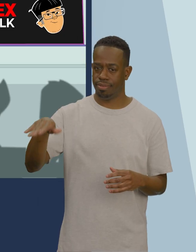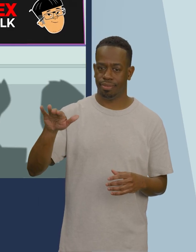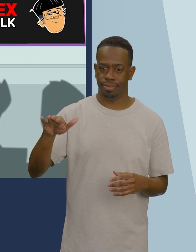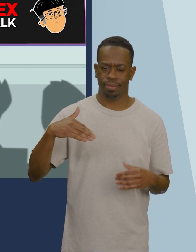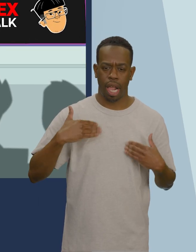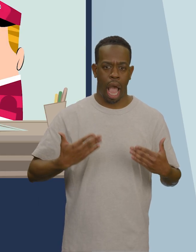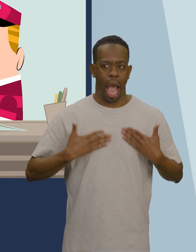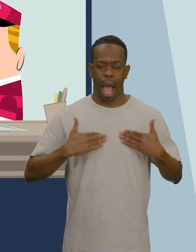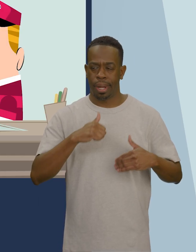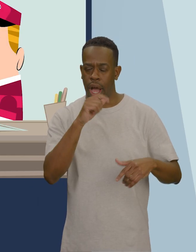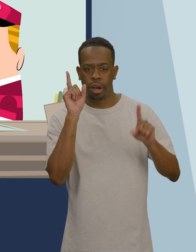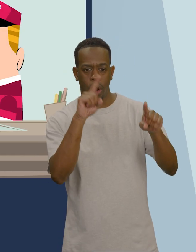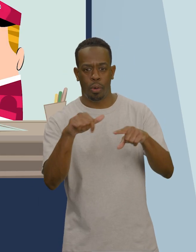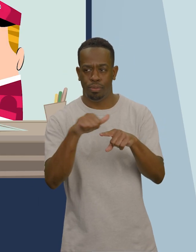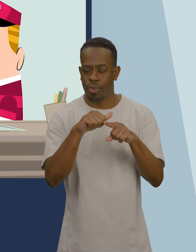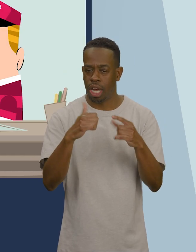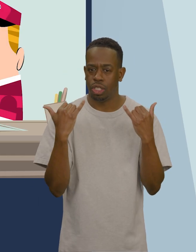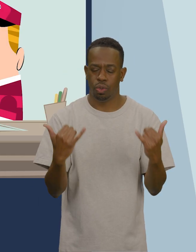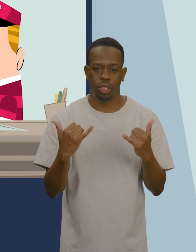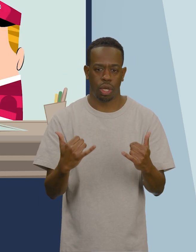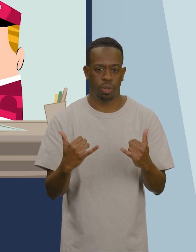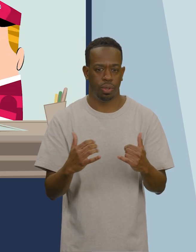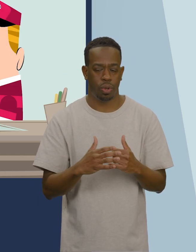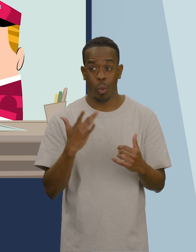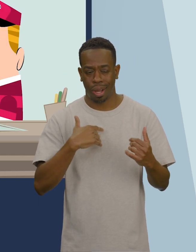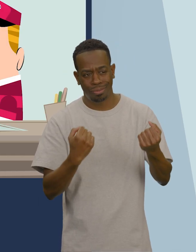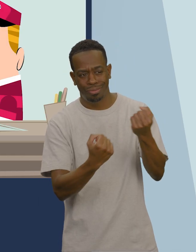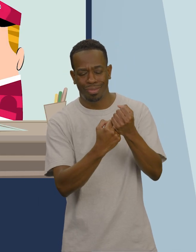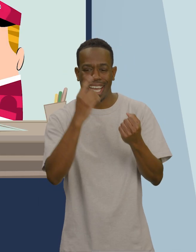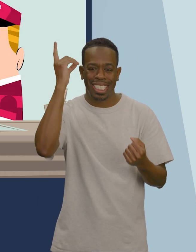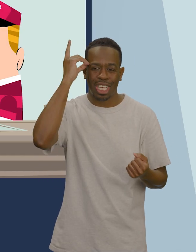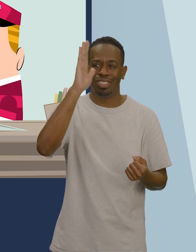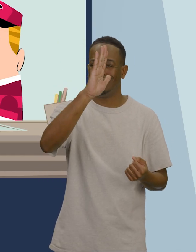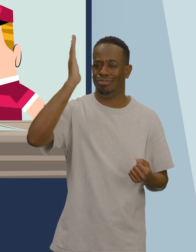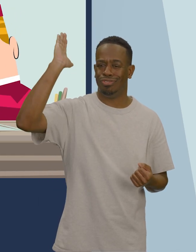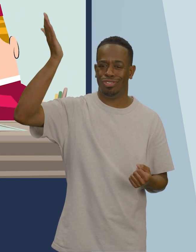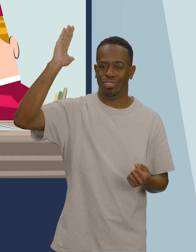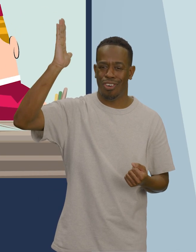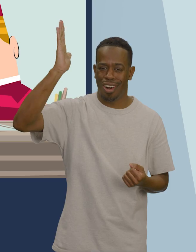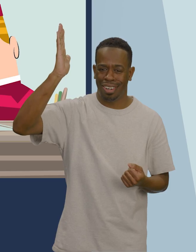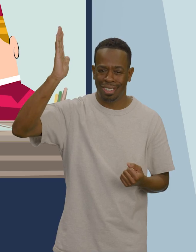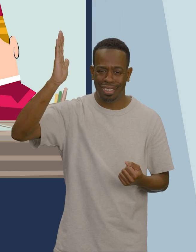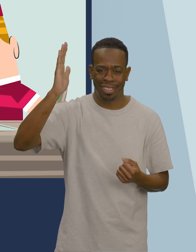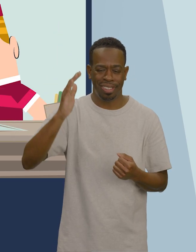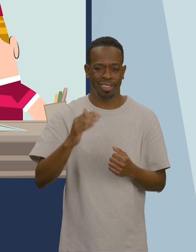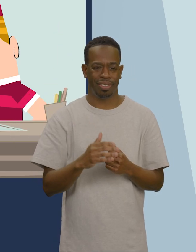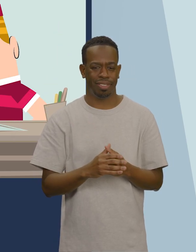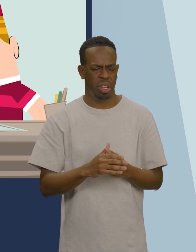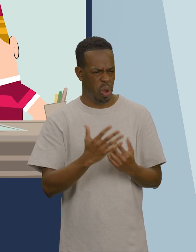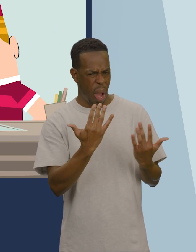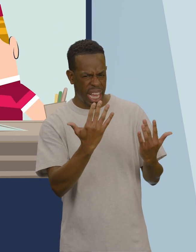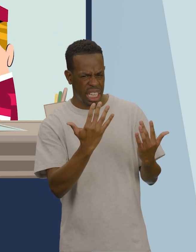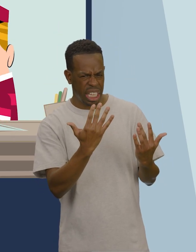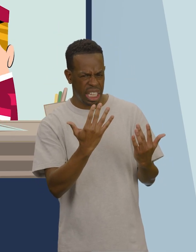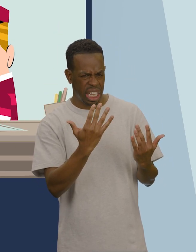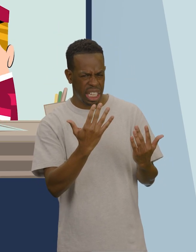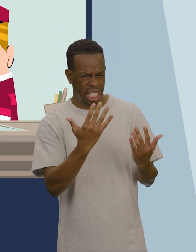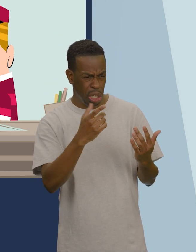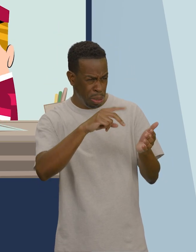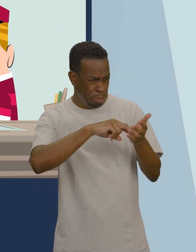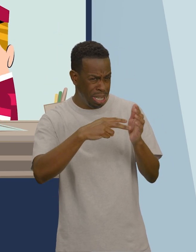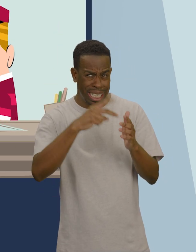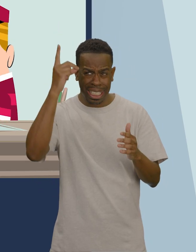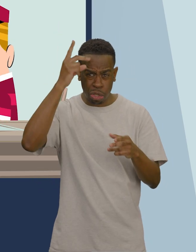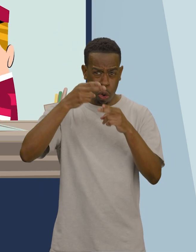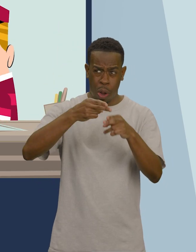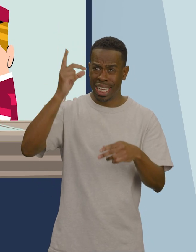Hey Maya, I was happy to miss practice today to support Dexter in his Dex Talk. Wait a minute, Steven. You mean